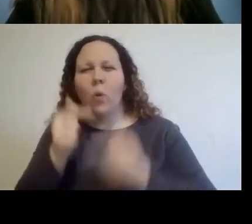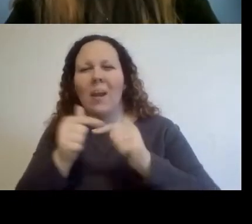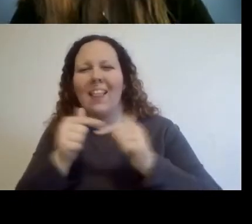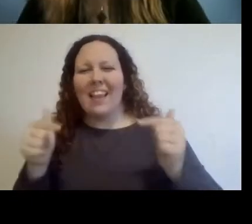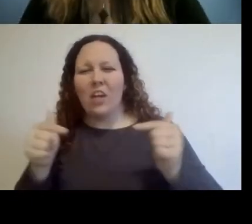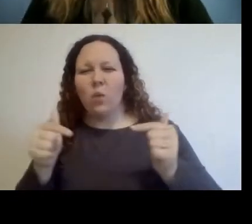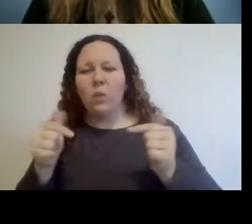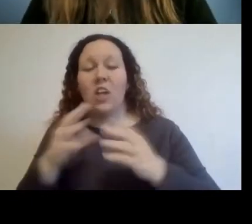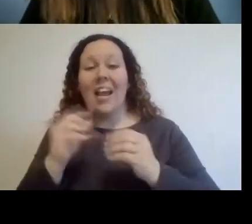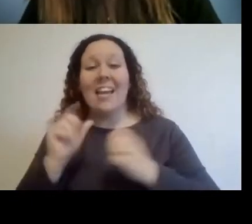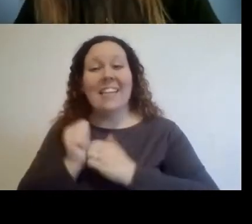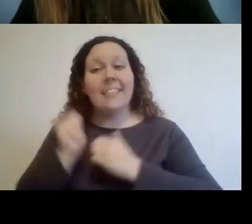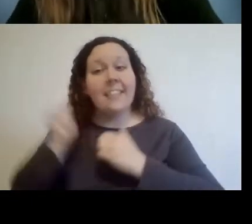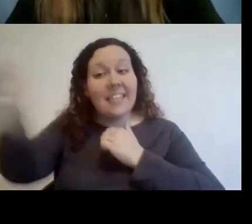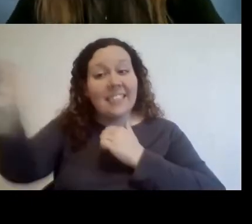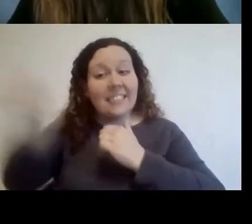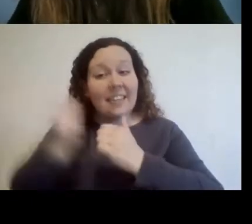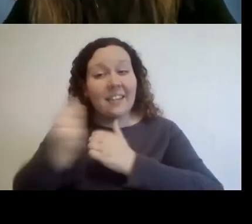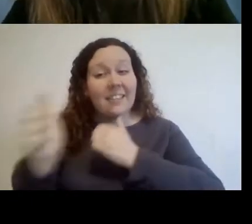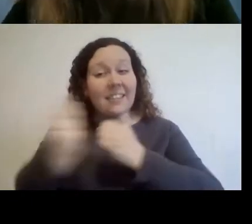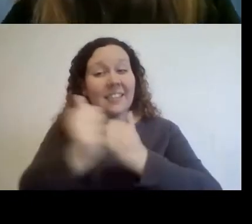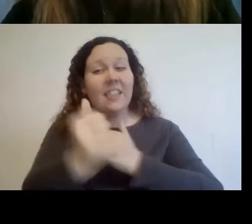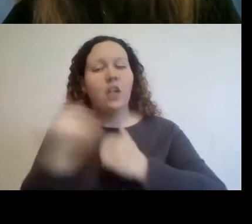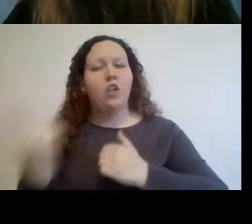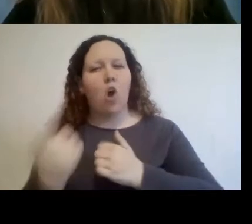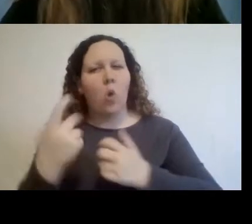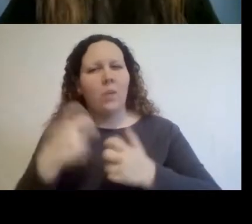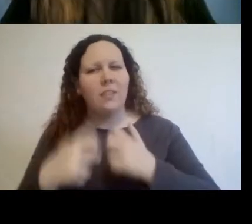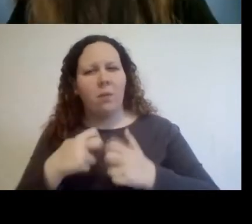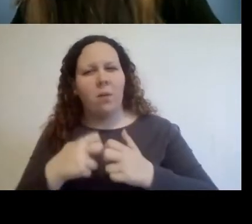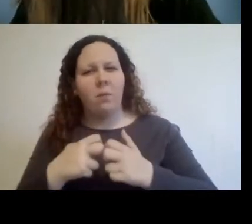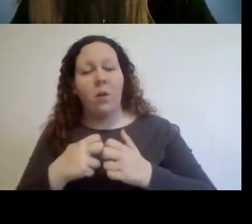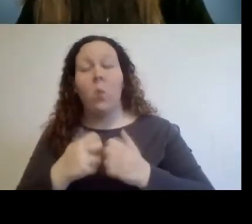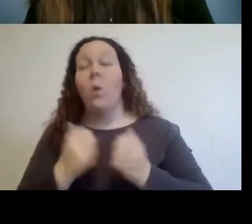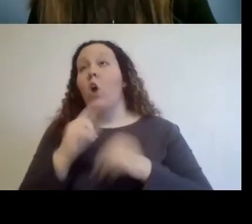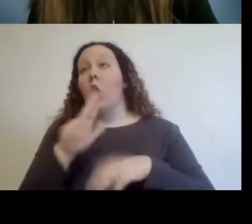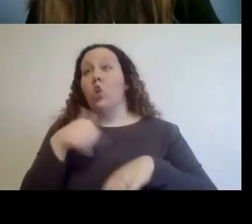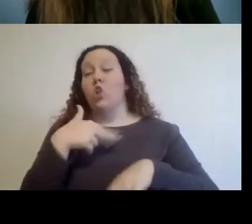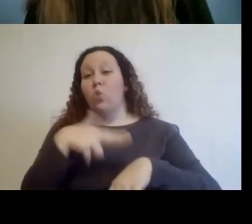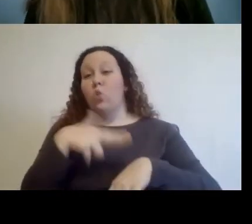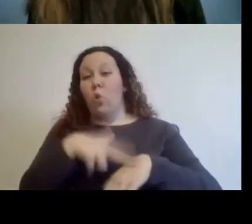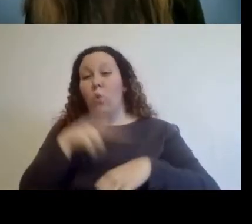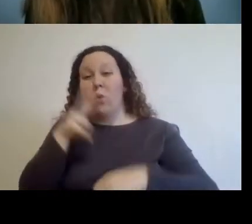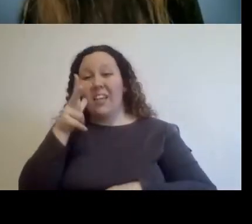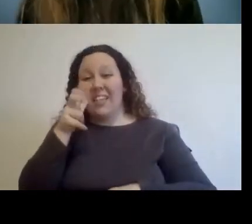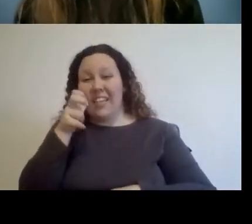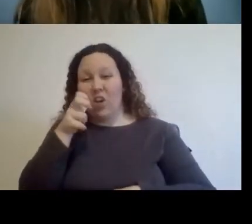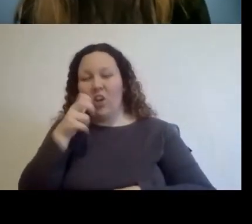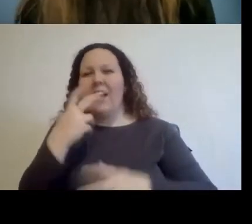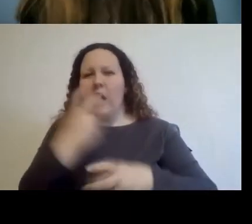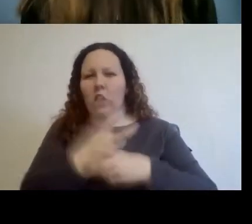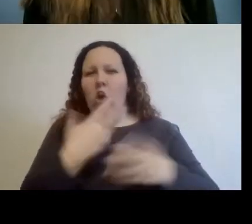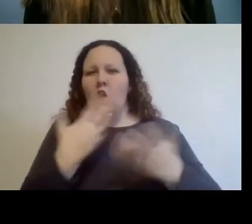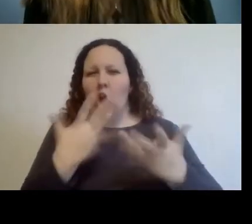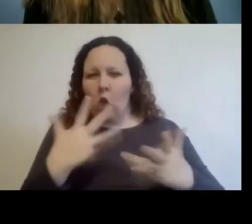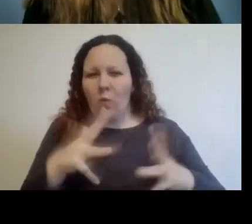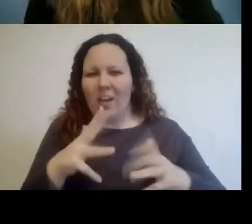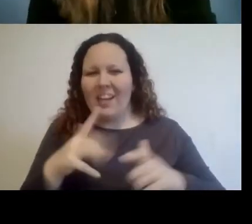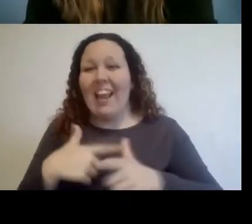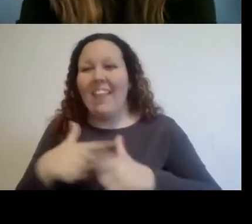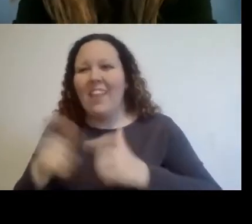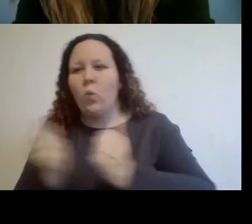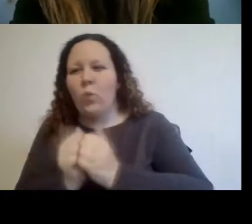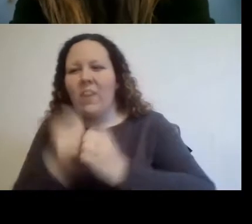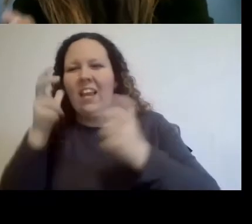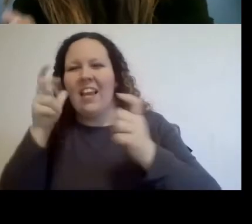problem for all people. Well, actually, for everybody with normal hearing, and then even more so with people with hearing loss. And